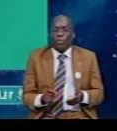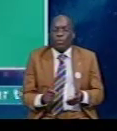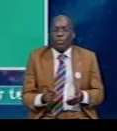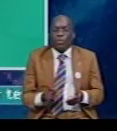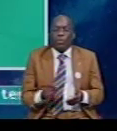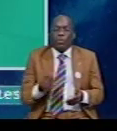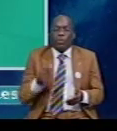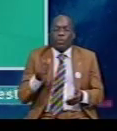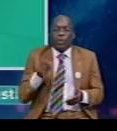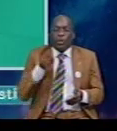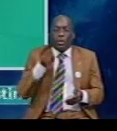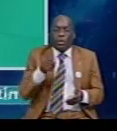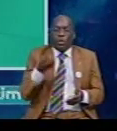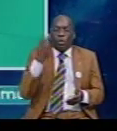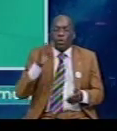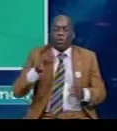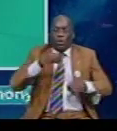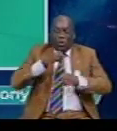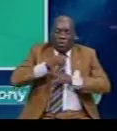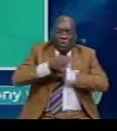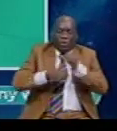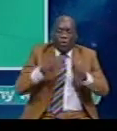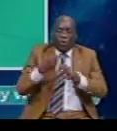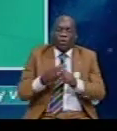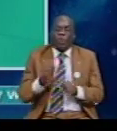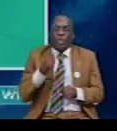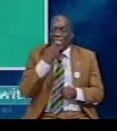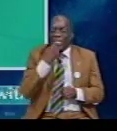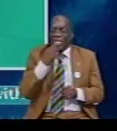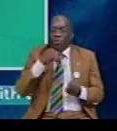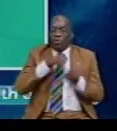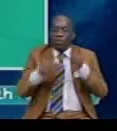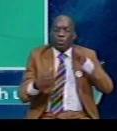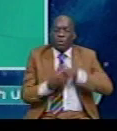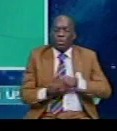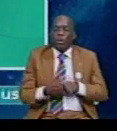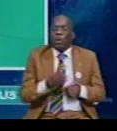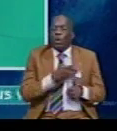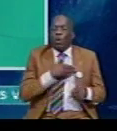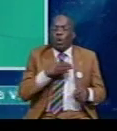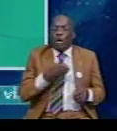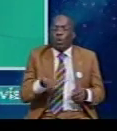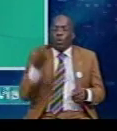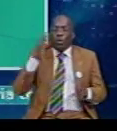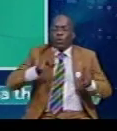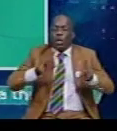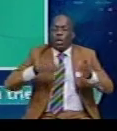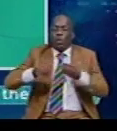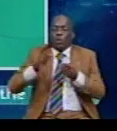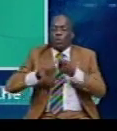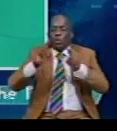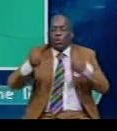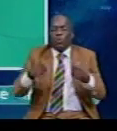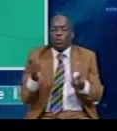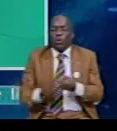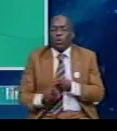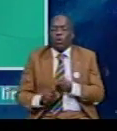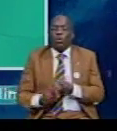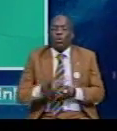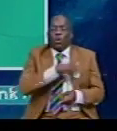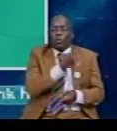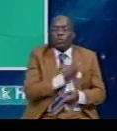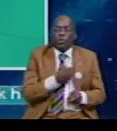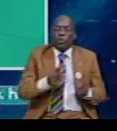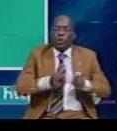tooth problem. The pain became so severe that she was planning to go to the hospital to remove the teeth. But after the prayer of the man of